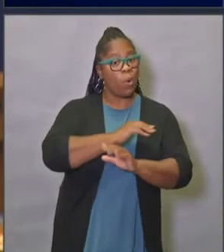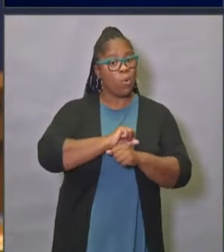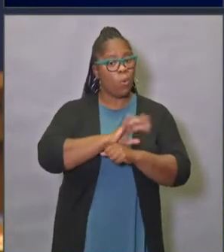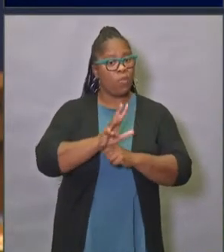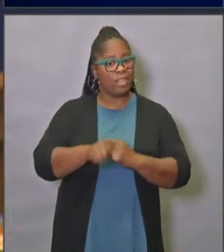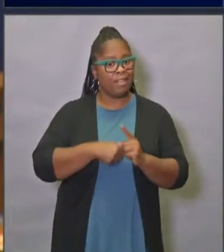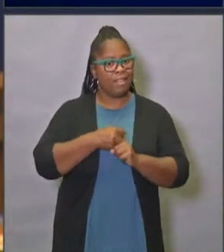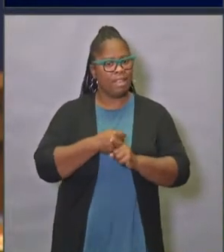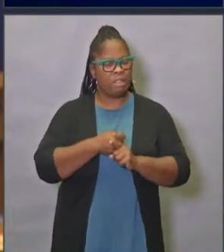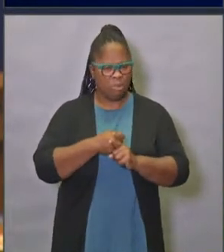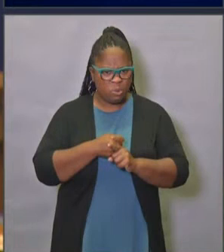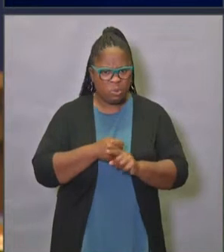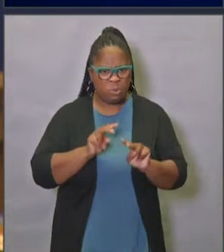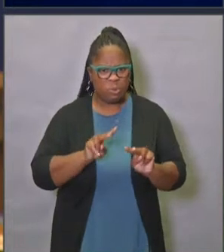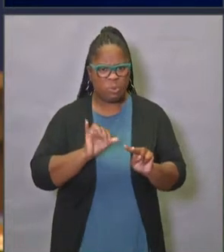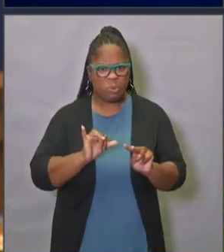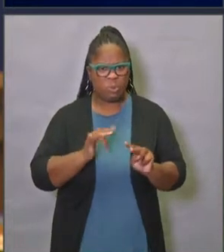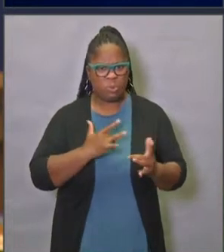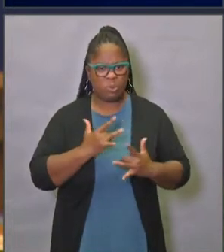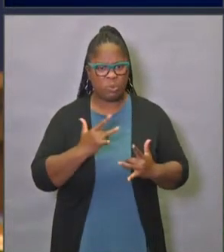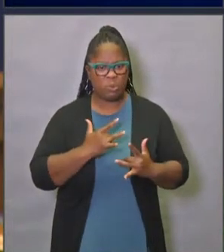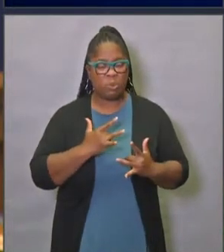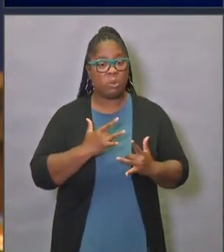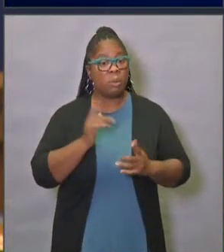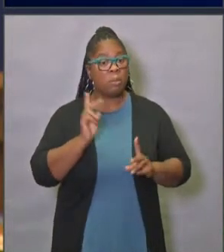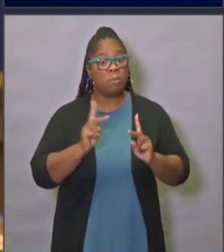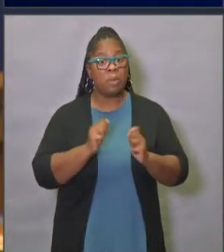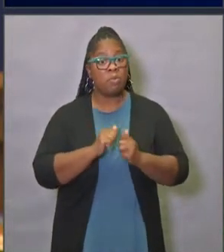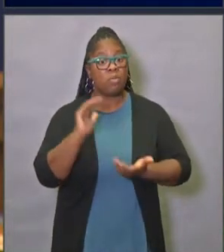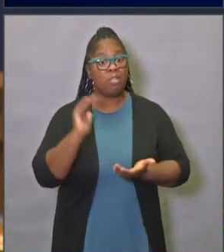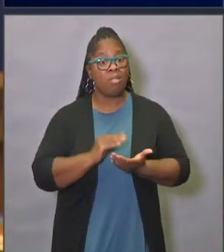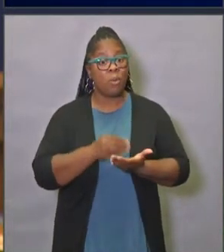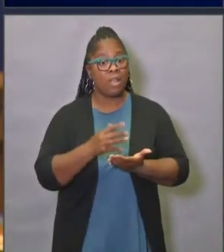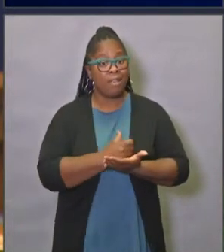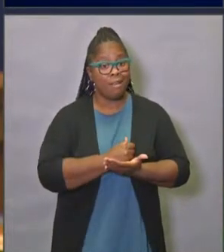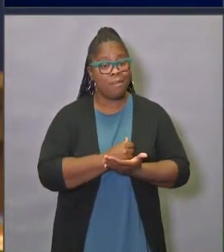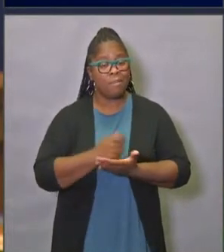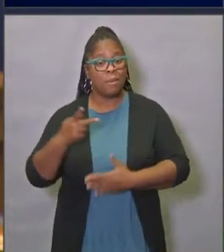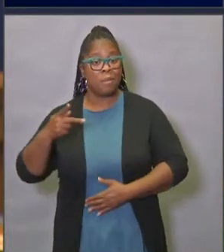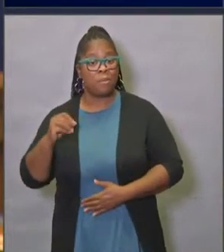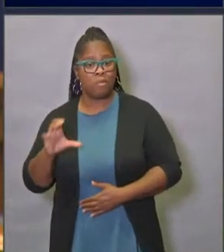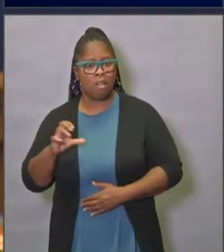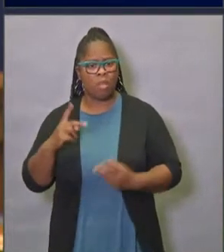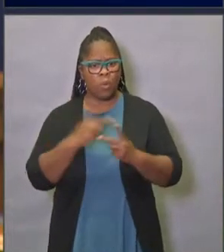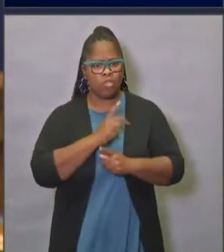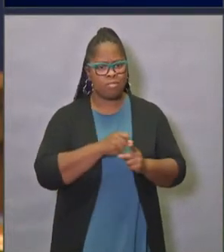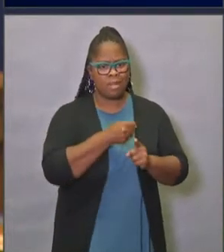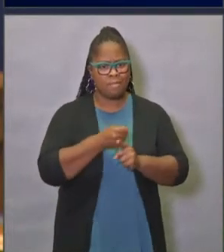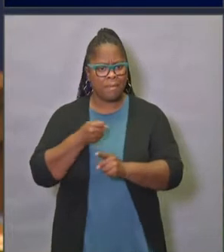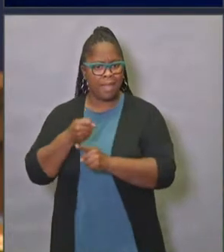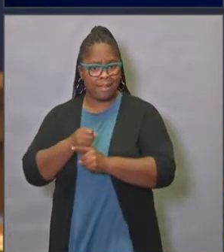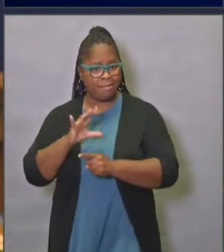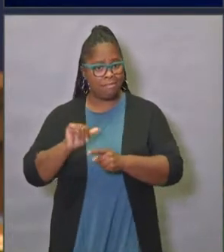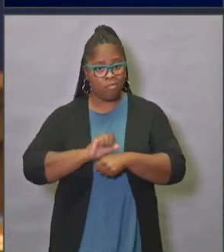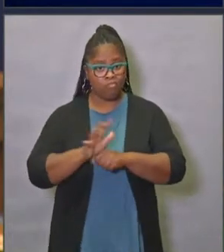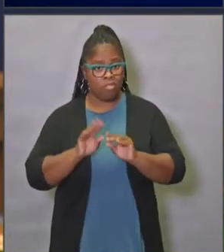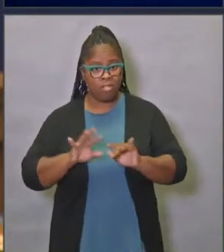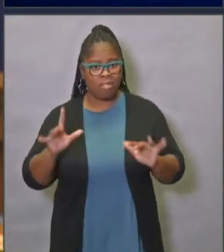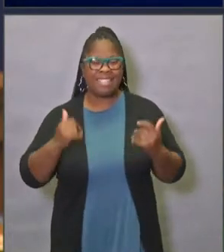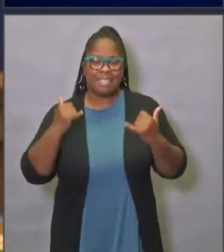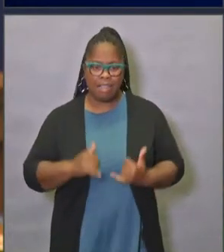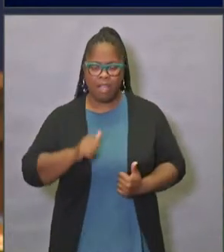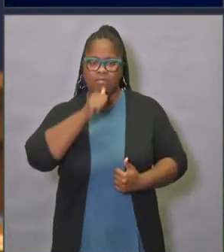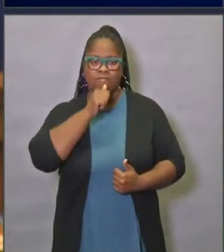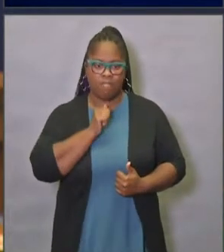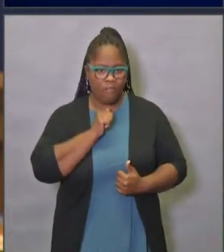are very concerning. Low-income populations and communities of color who are being hardest hit by the pandemic are also those suffering the most